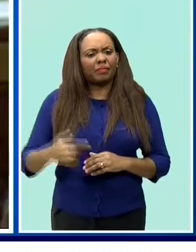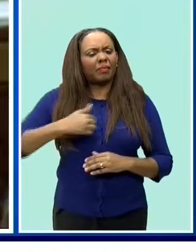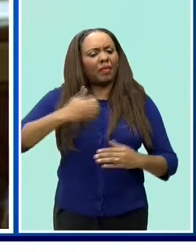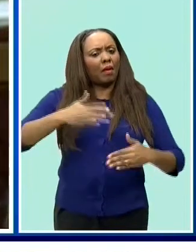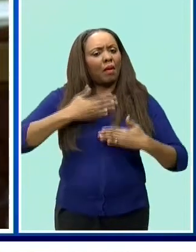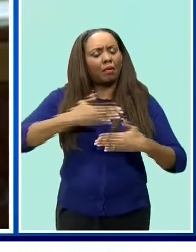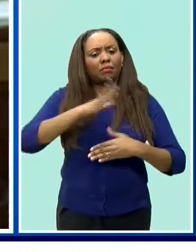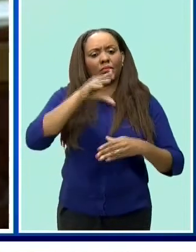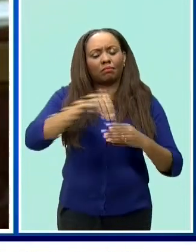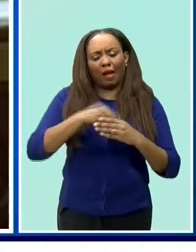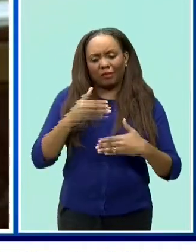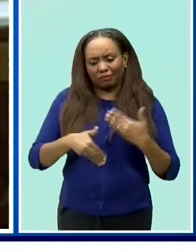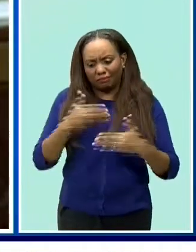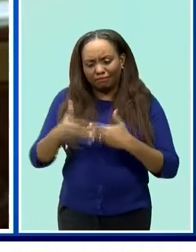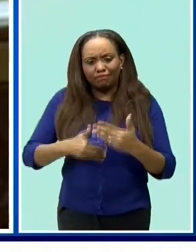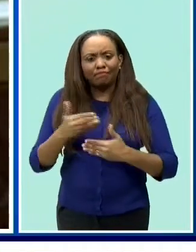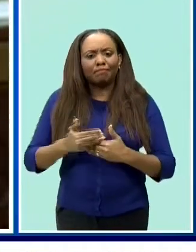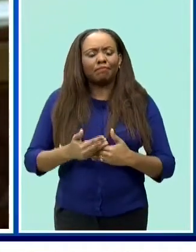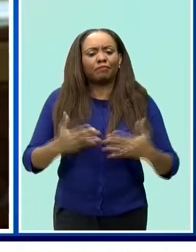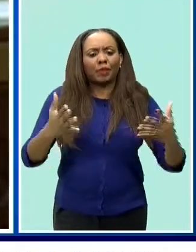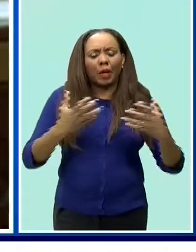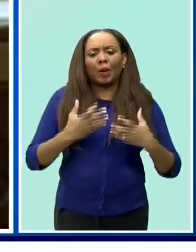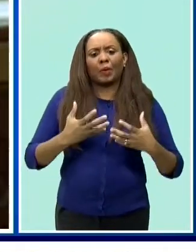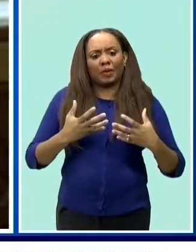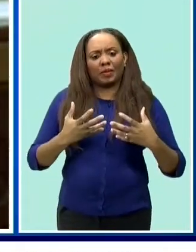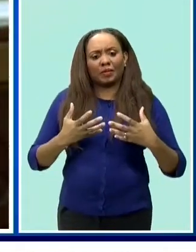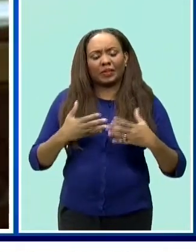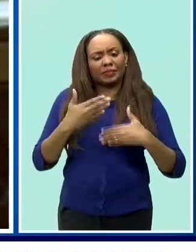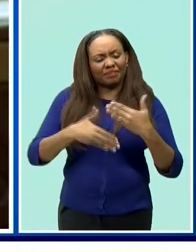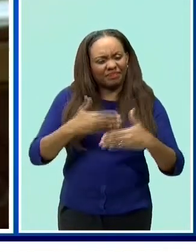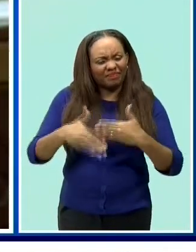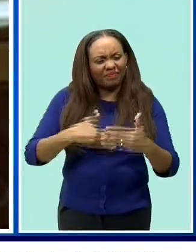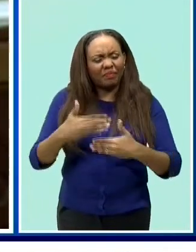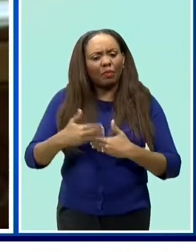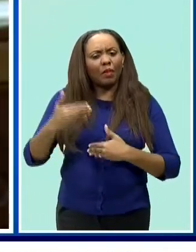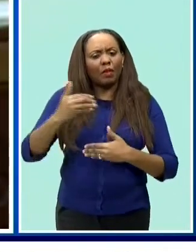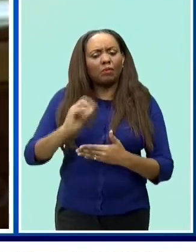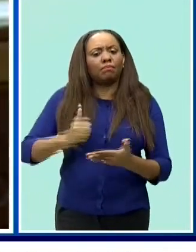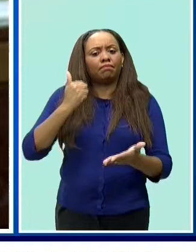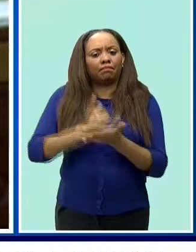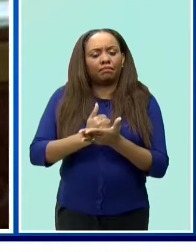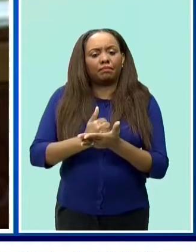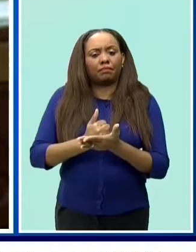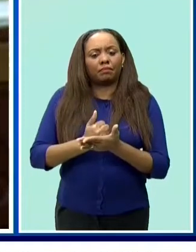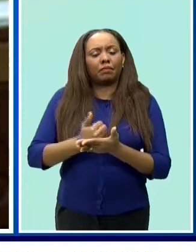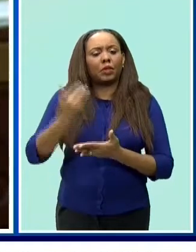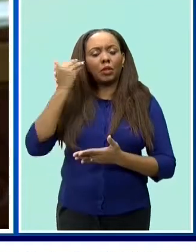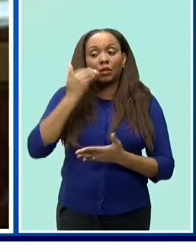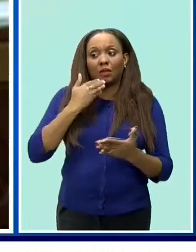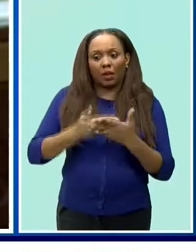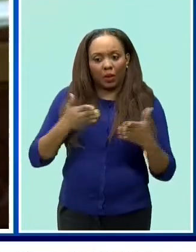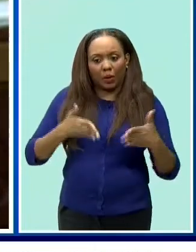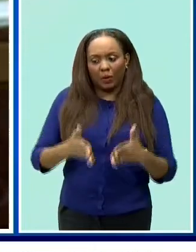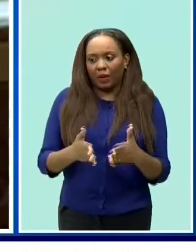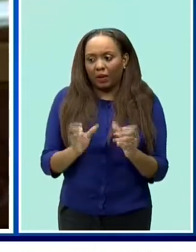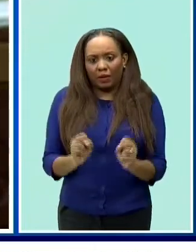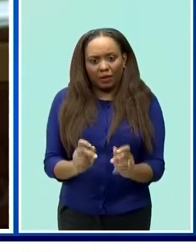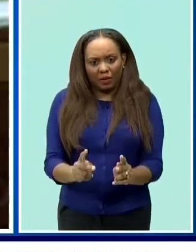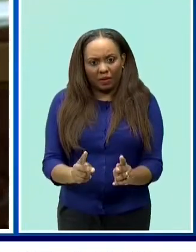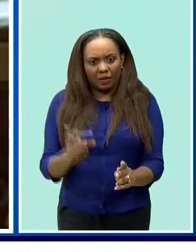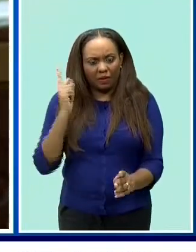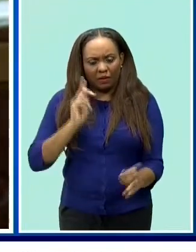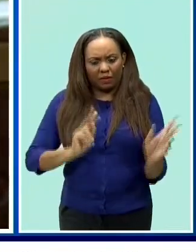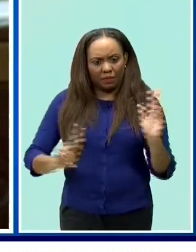the process of moving this resolution. We know it is one of the ways of providing an opportunity for future